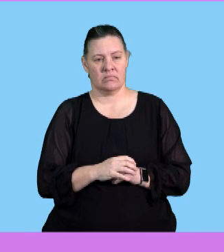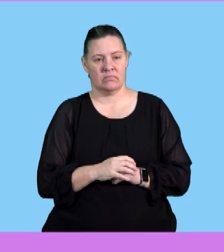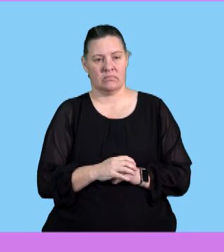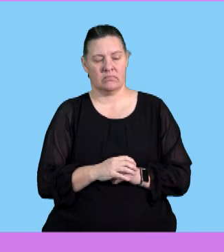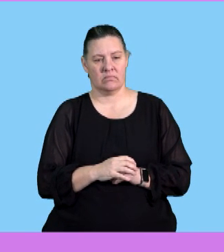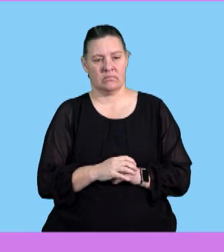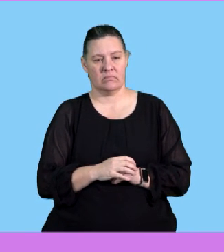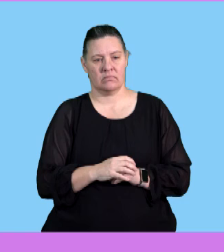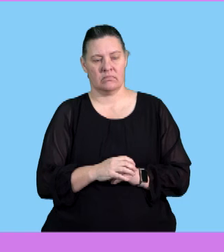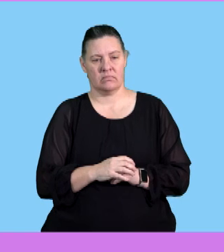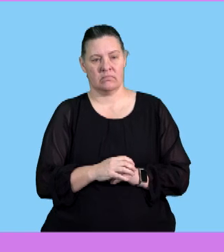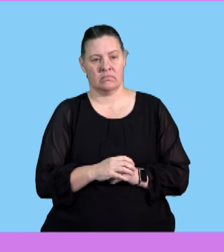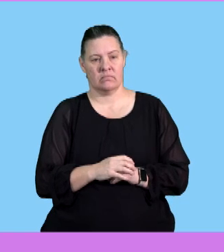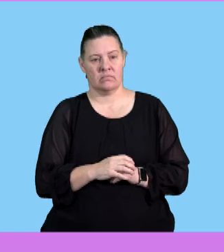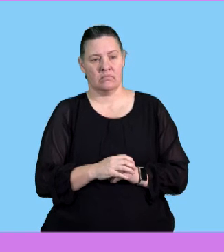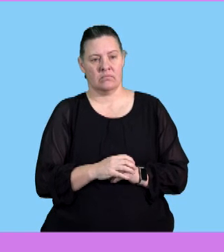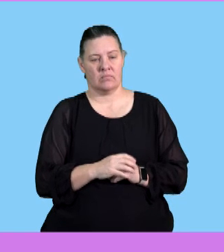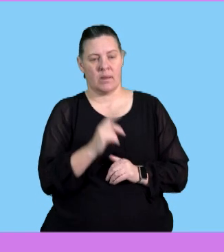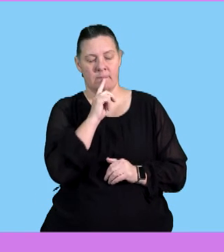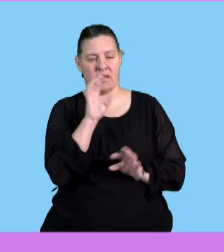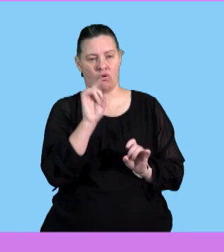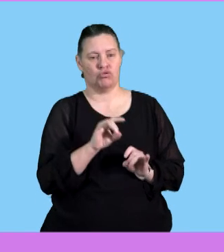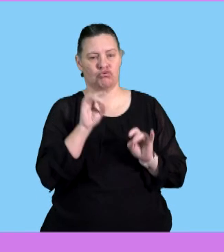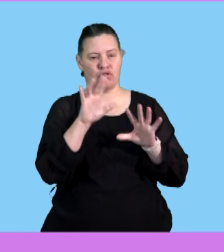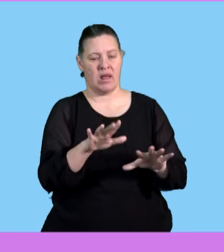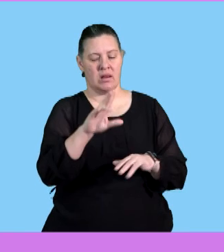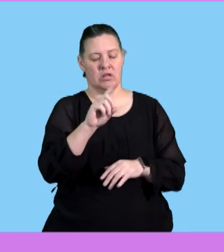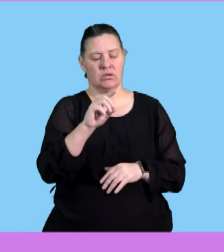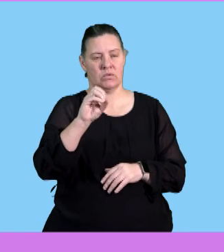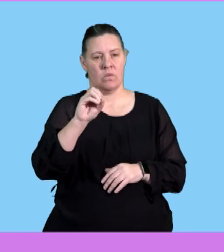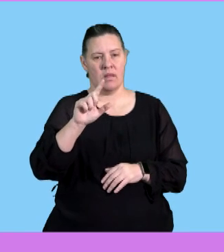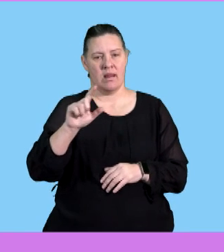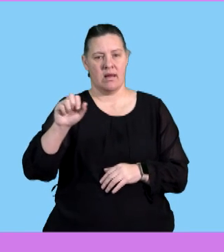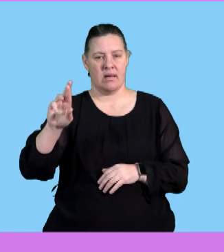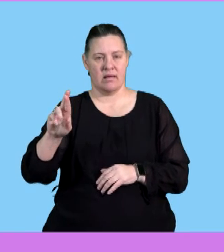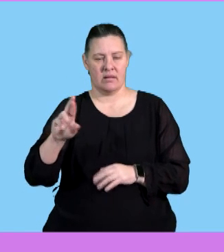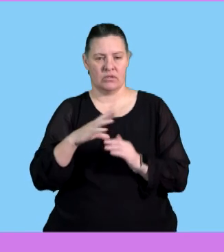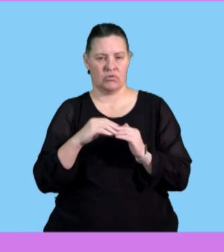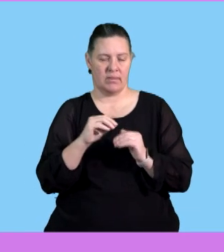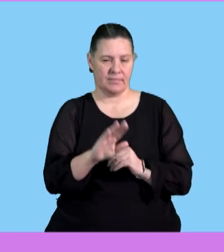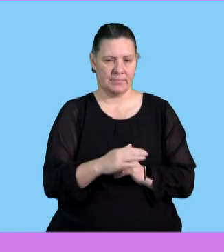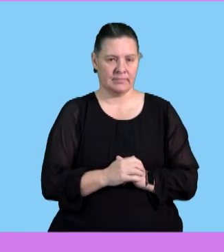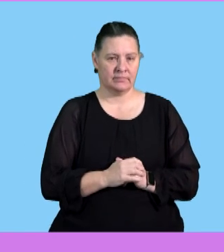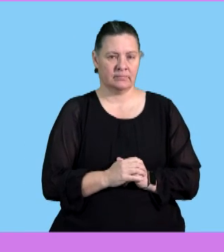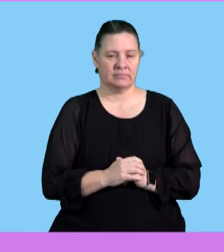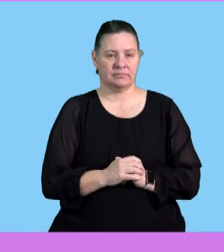we have there, it's our Australian dollar